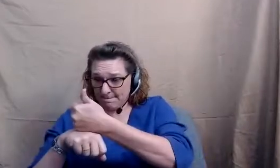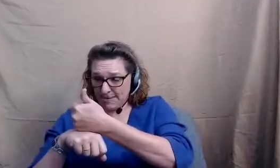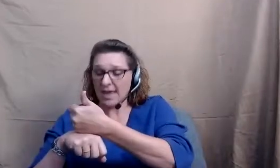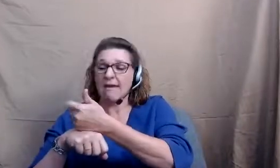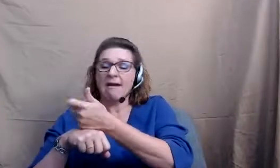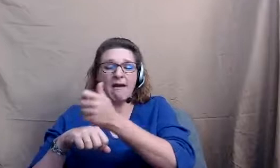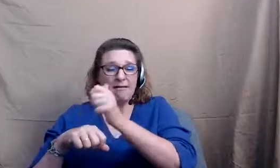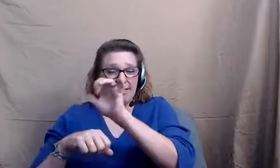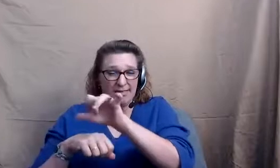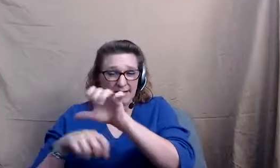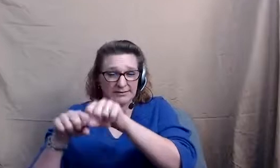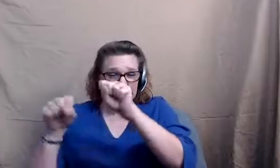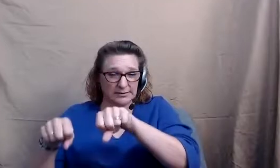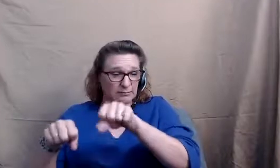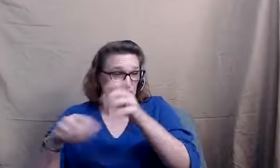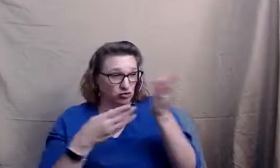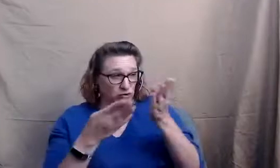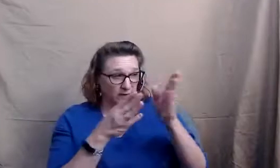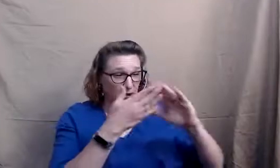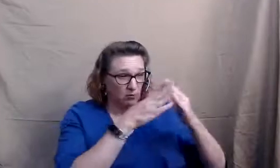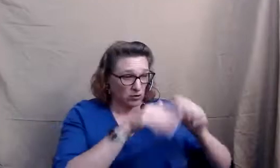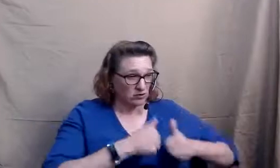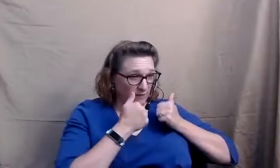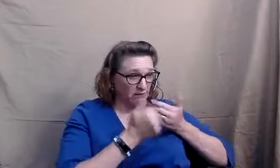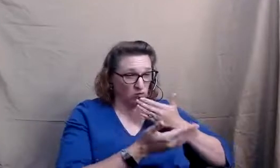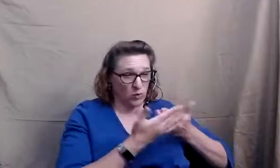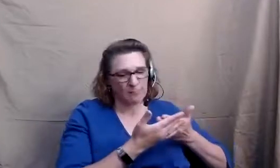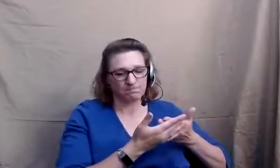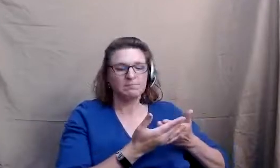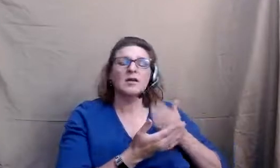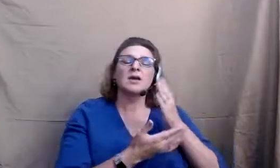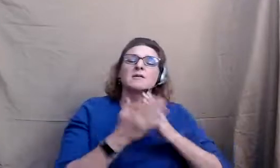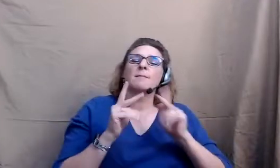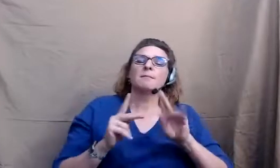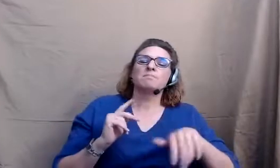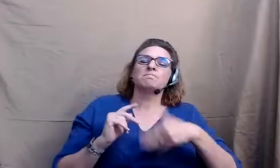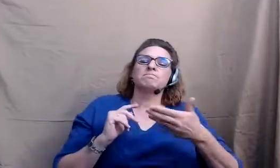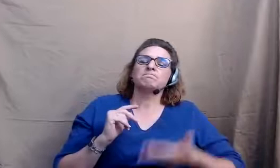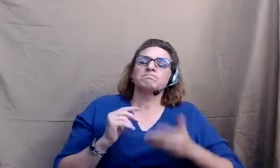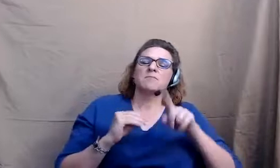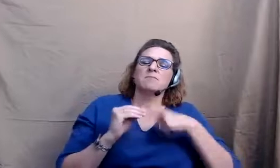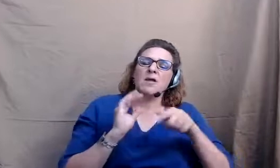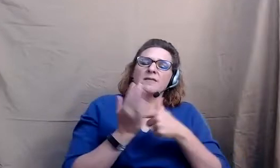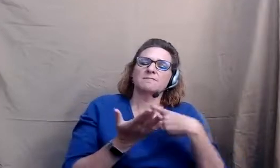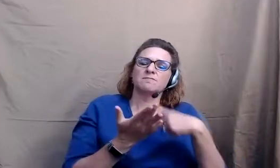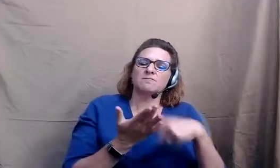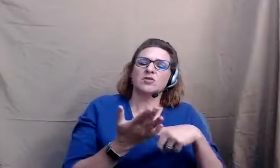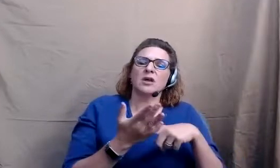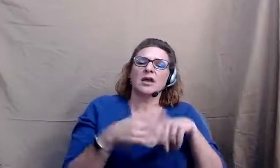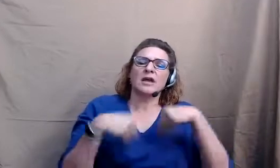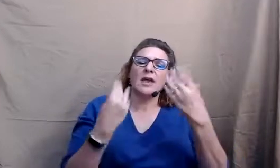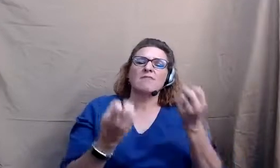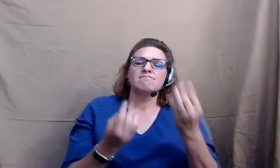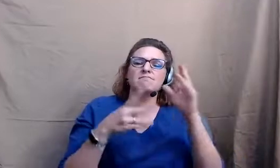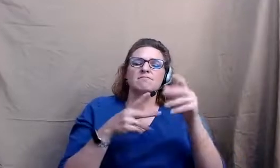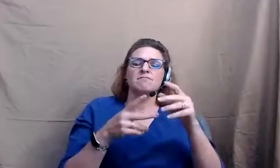serving survivors and communities. Some of the people who were upset about this talk also detailed the multiple ways that they had been